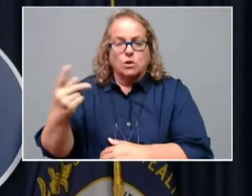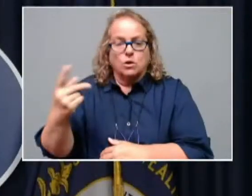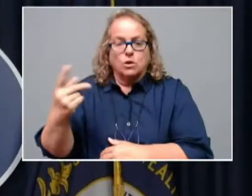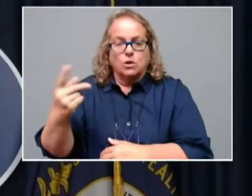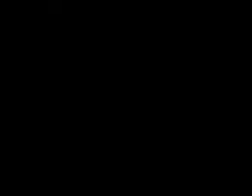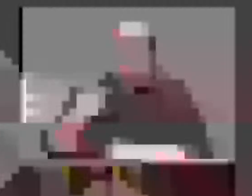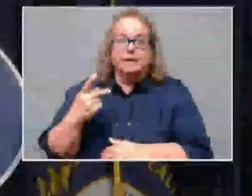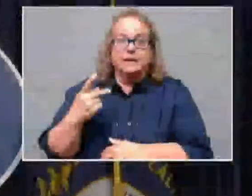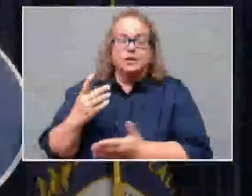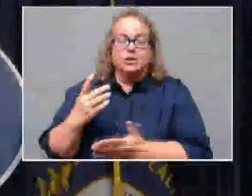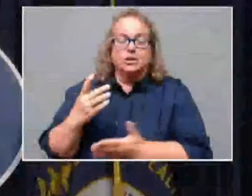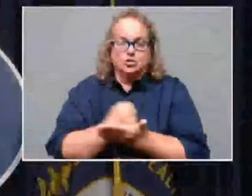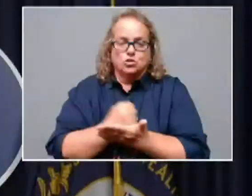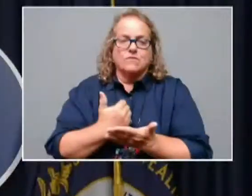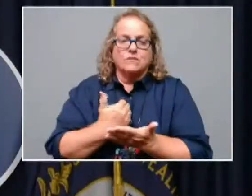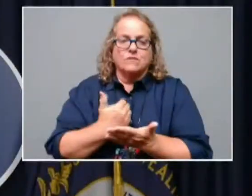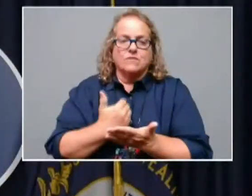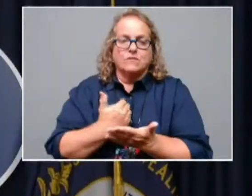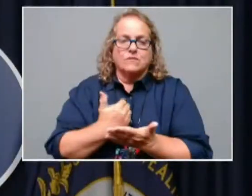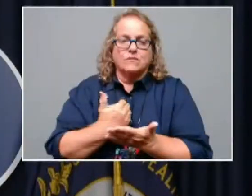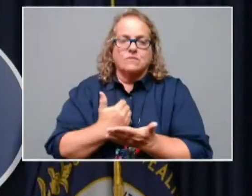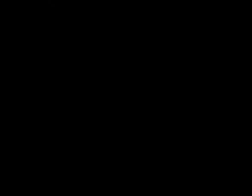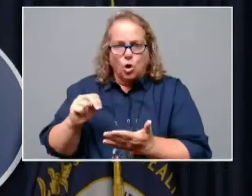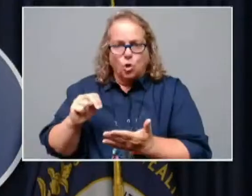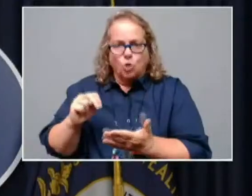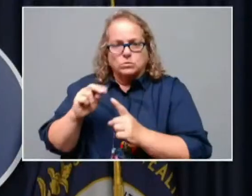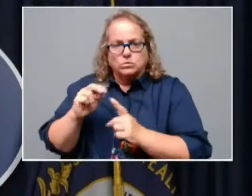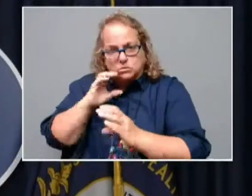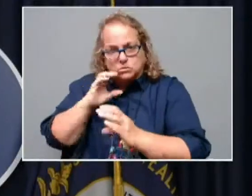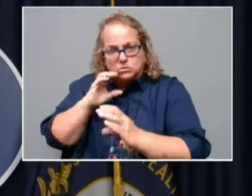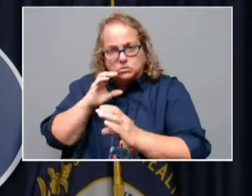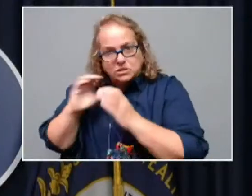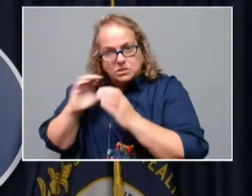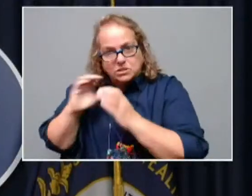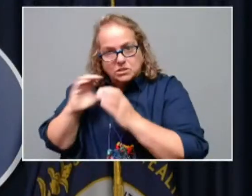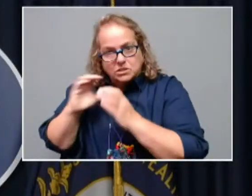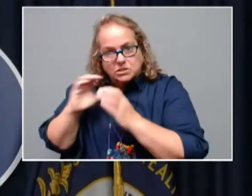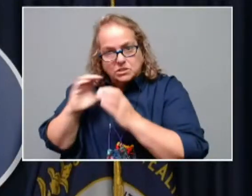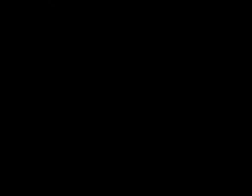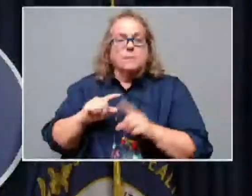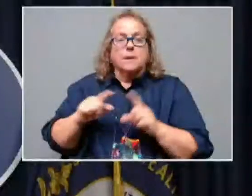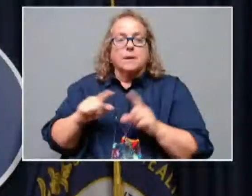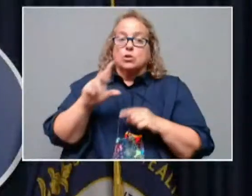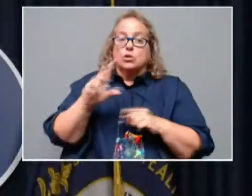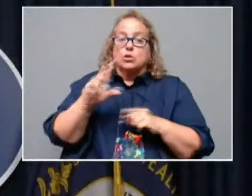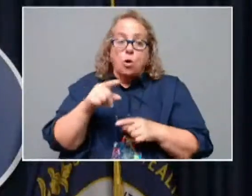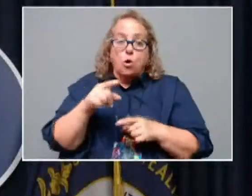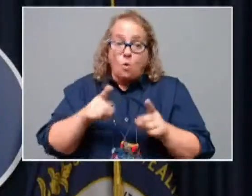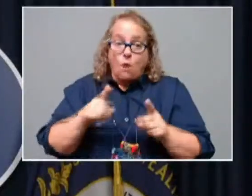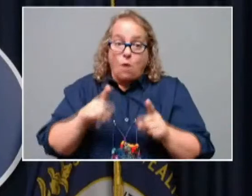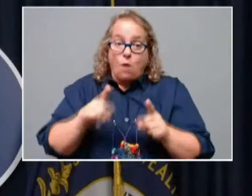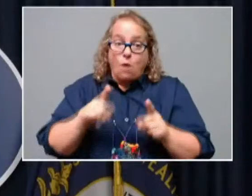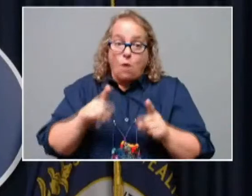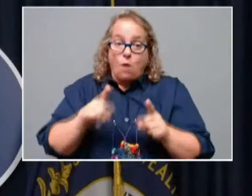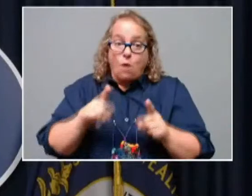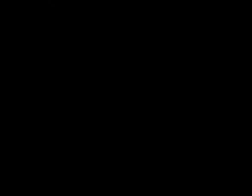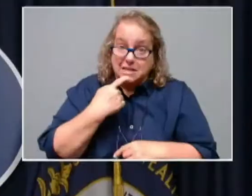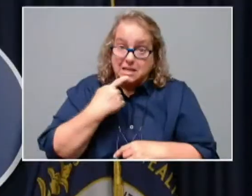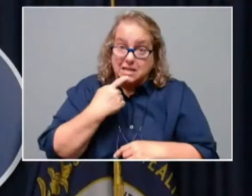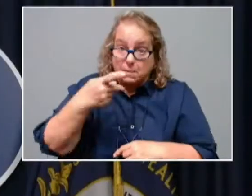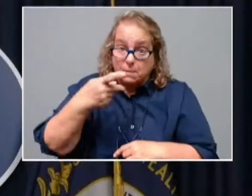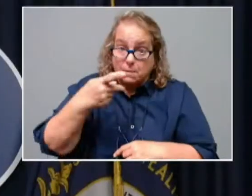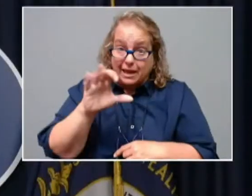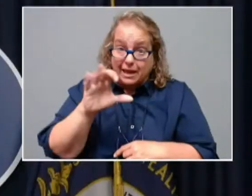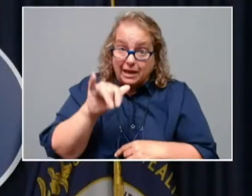conversations and passing of information. But no, while I have said publicly, and 2 individuals